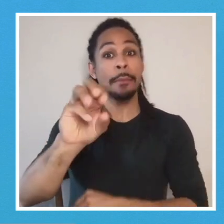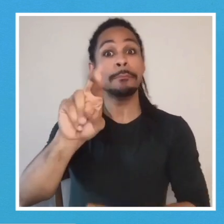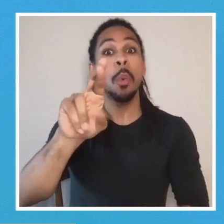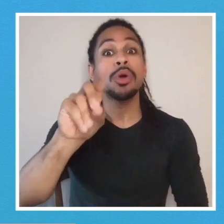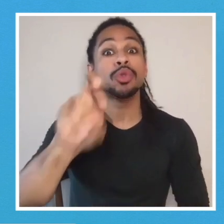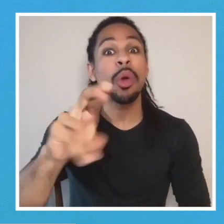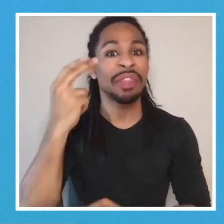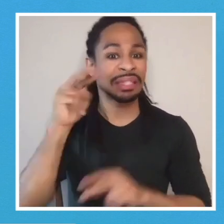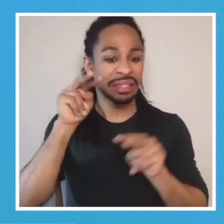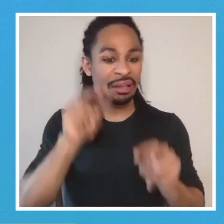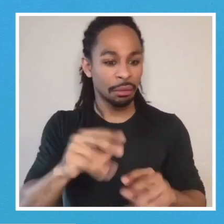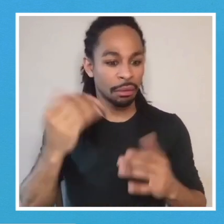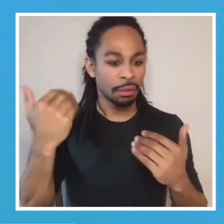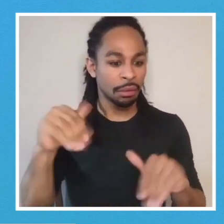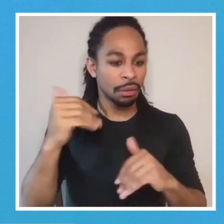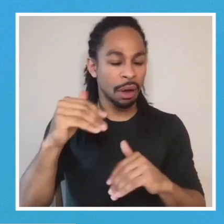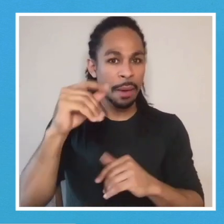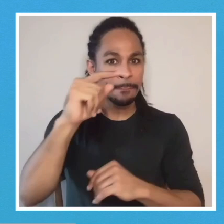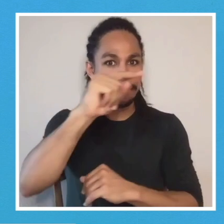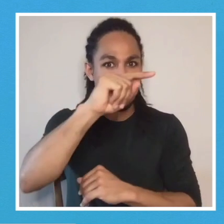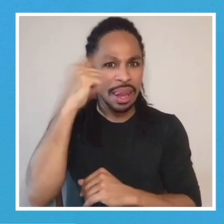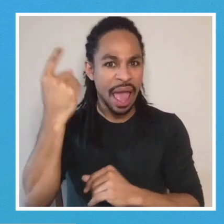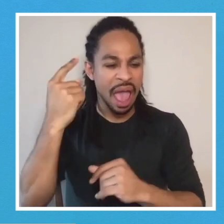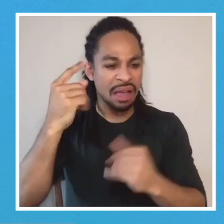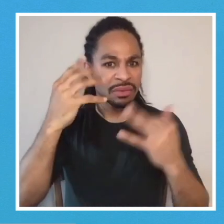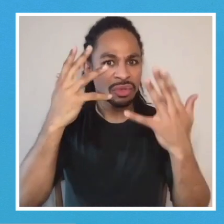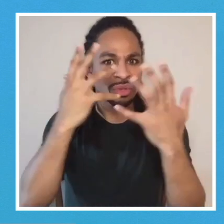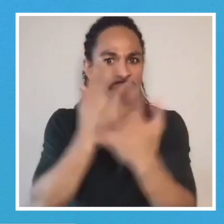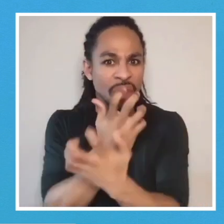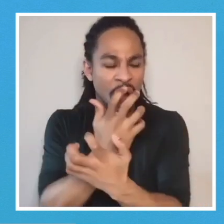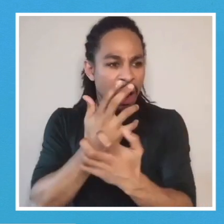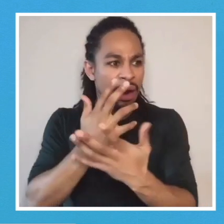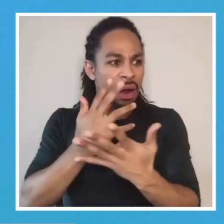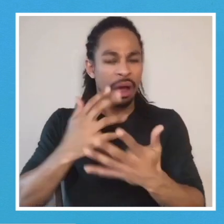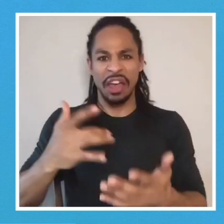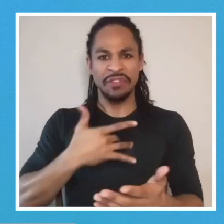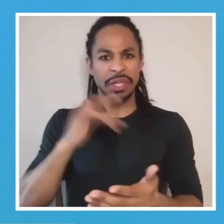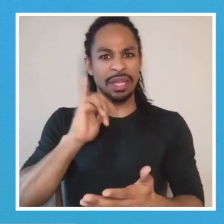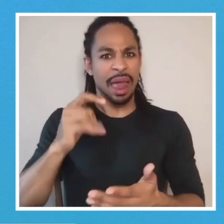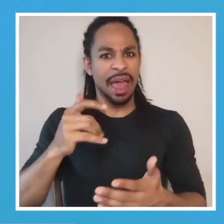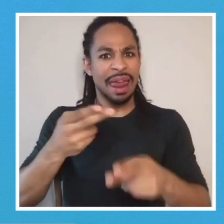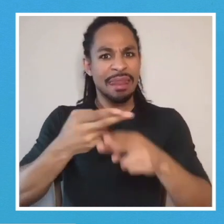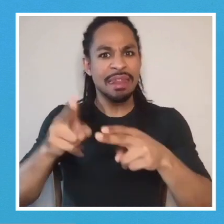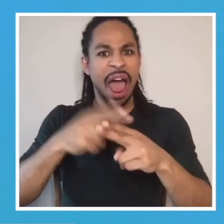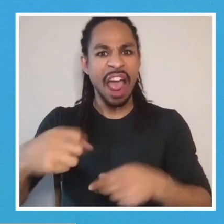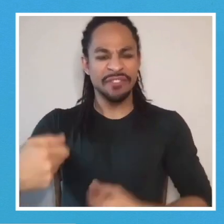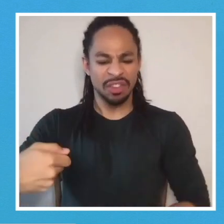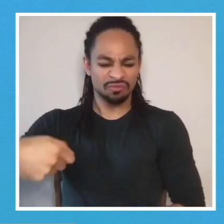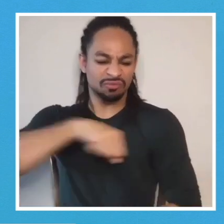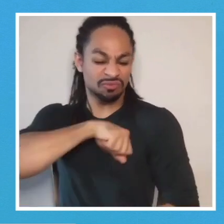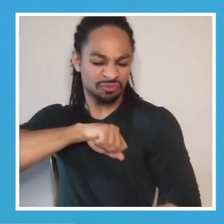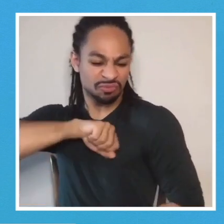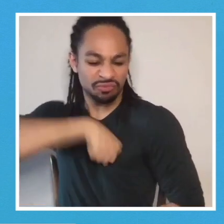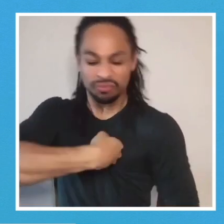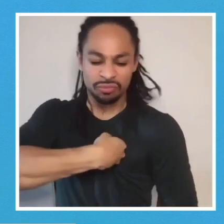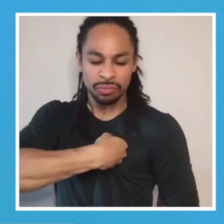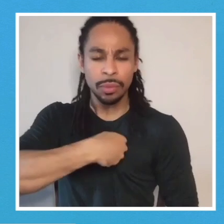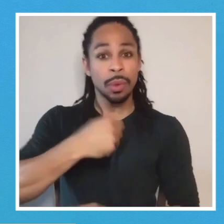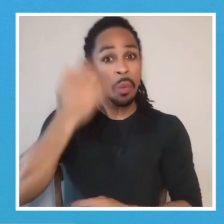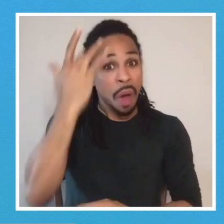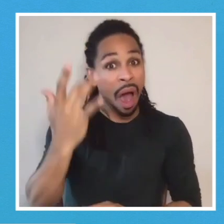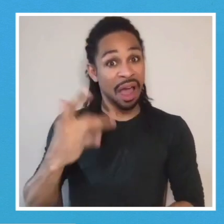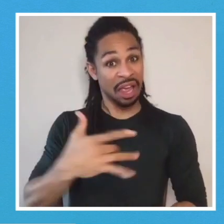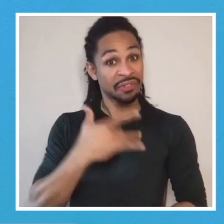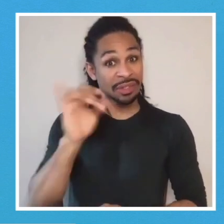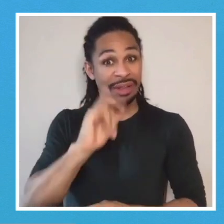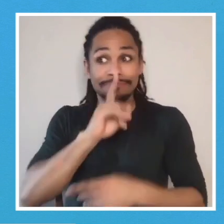to see. It is like a knife to the heart when you come to our homelands, because it is complete and utter destruction. And